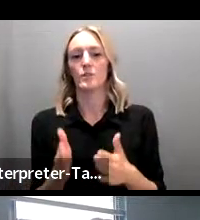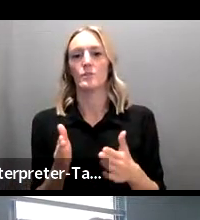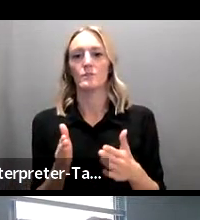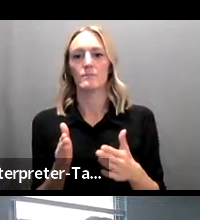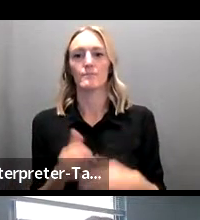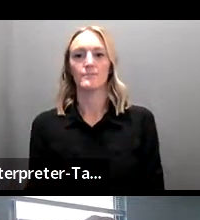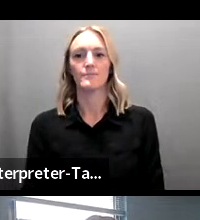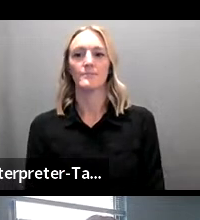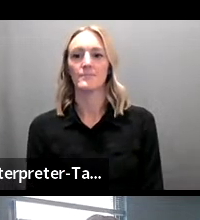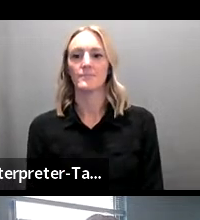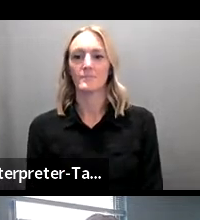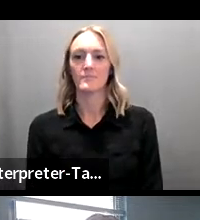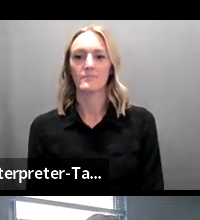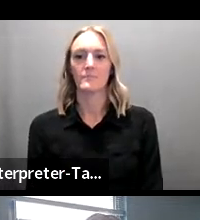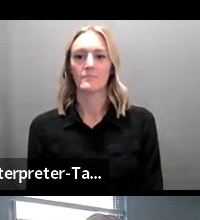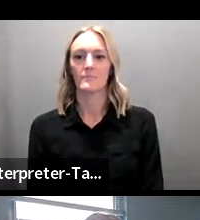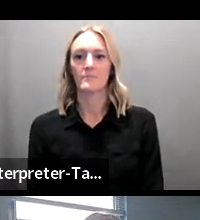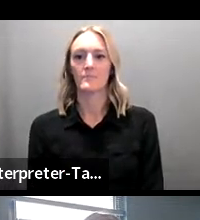moving forward.